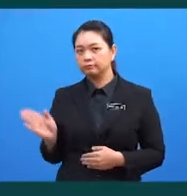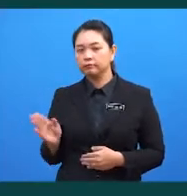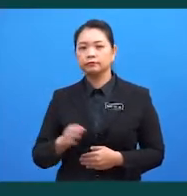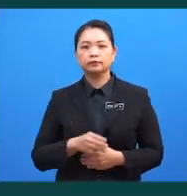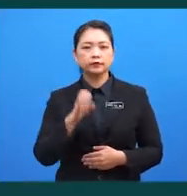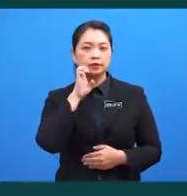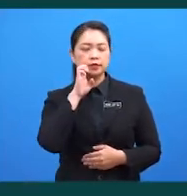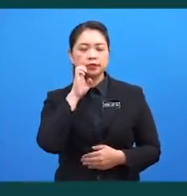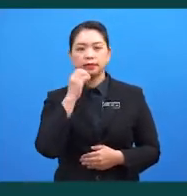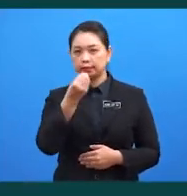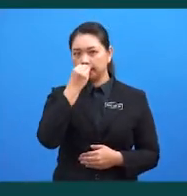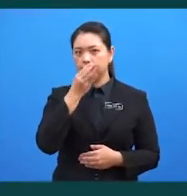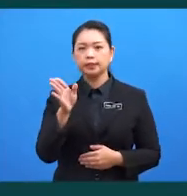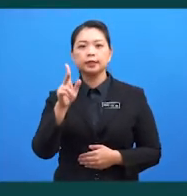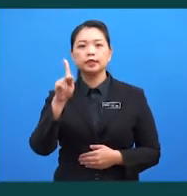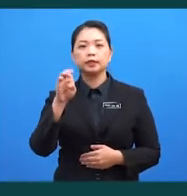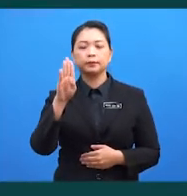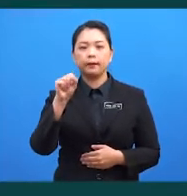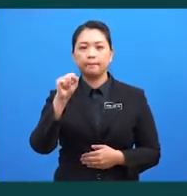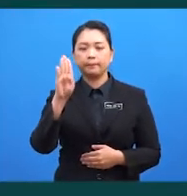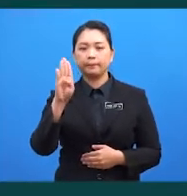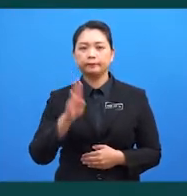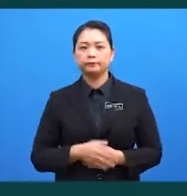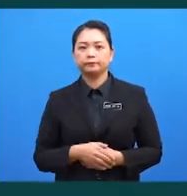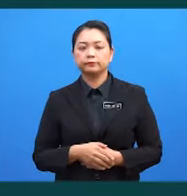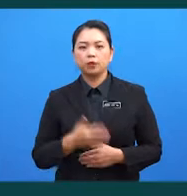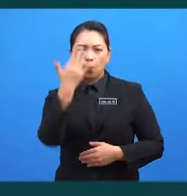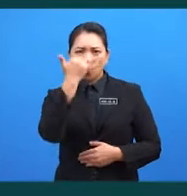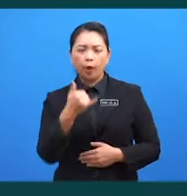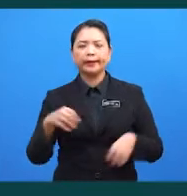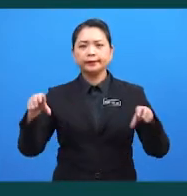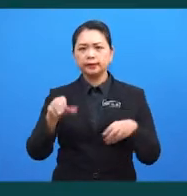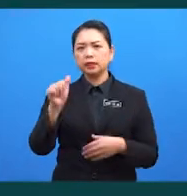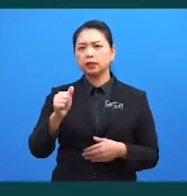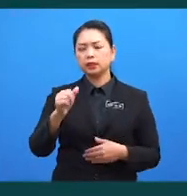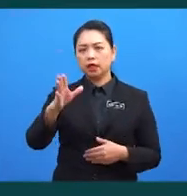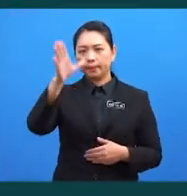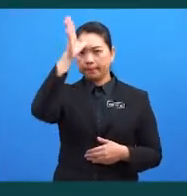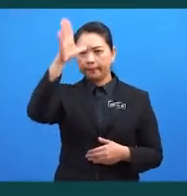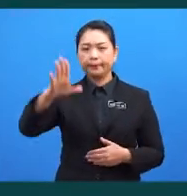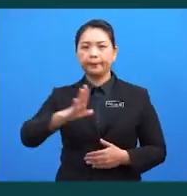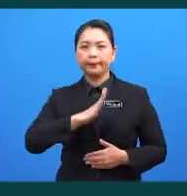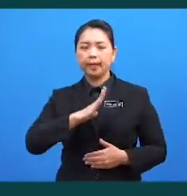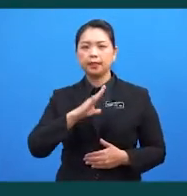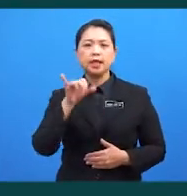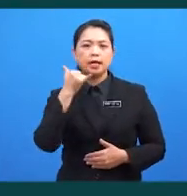She ate kebab. Question 3. Why did a man yell at